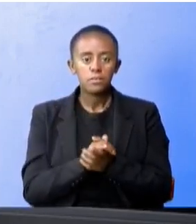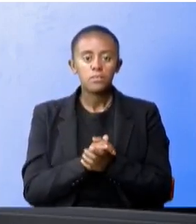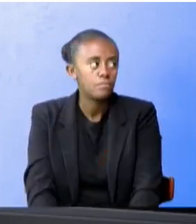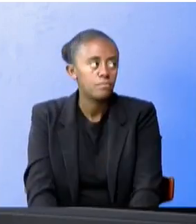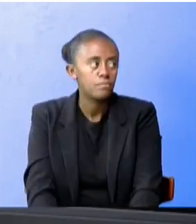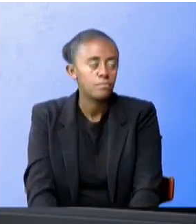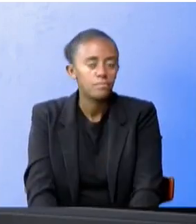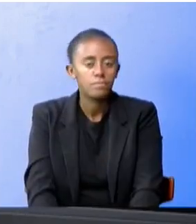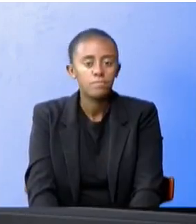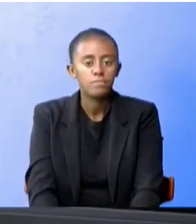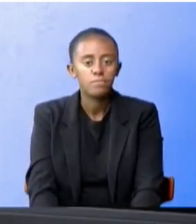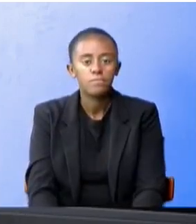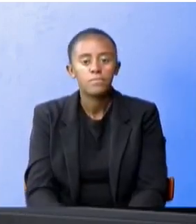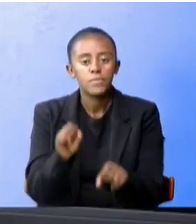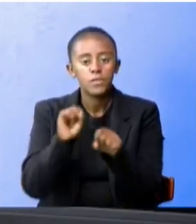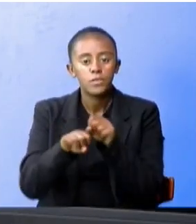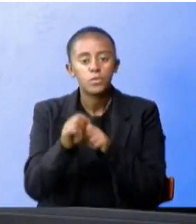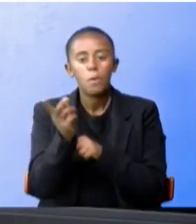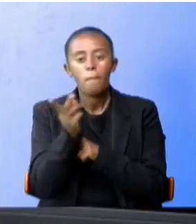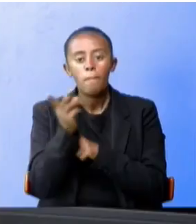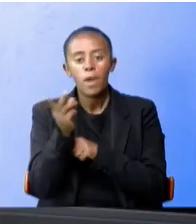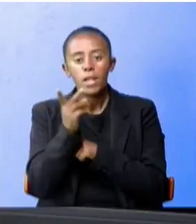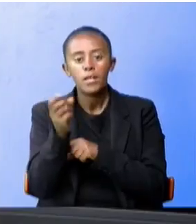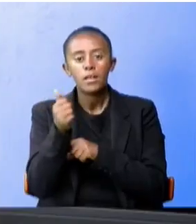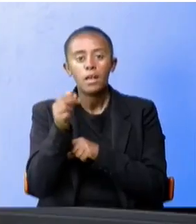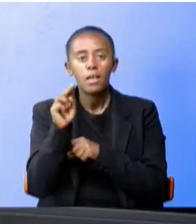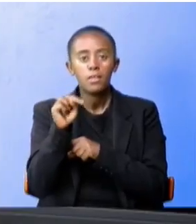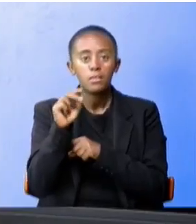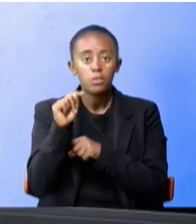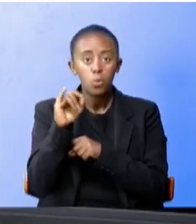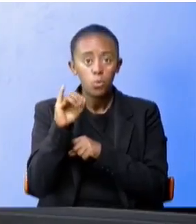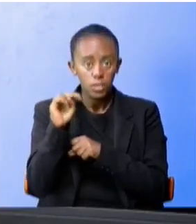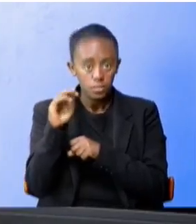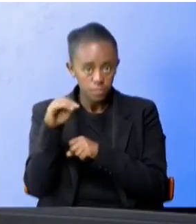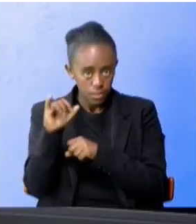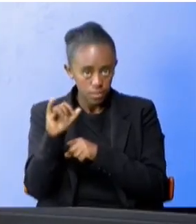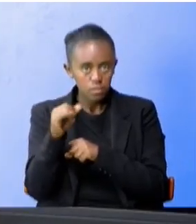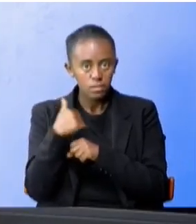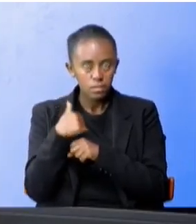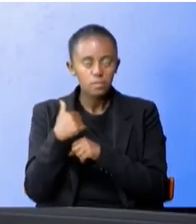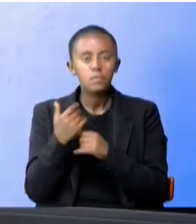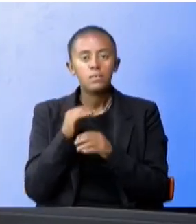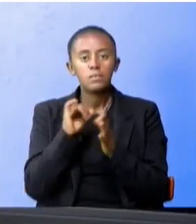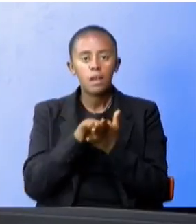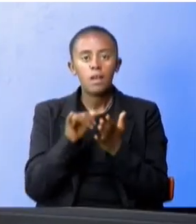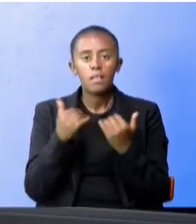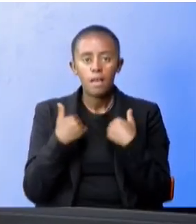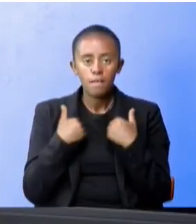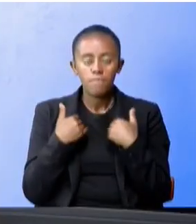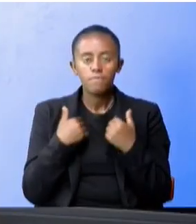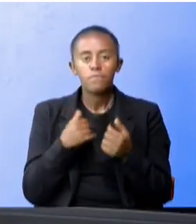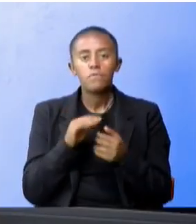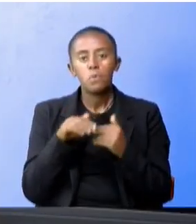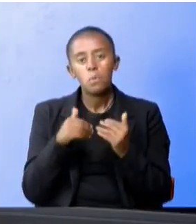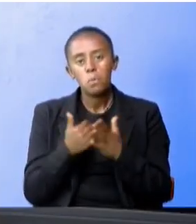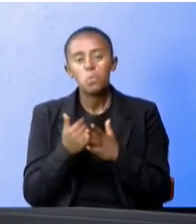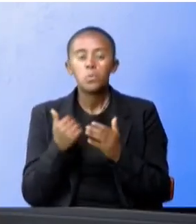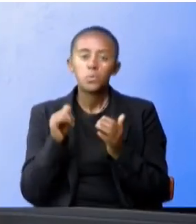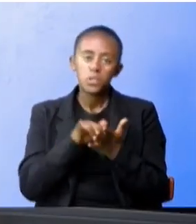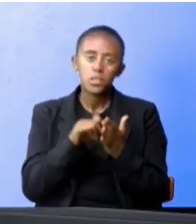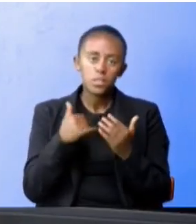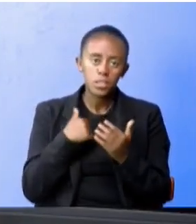antonyms. So binary antonyms are antonyms that have or that